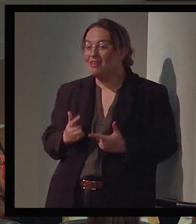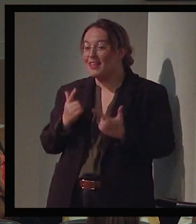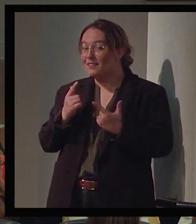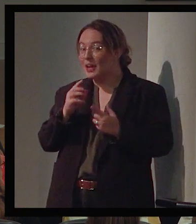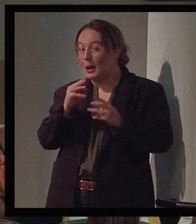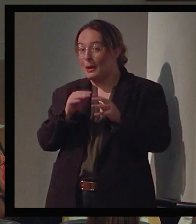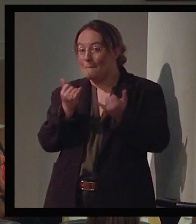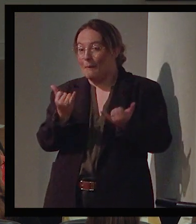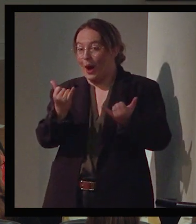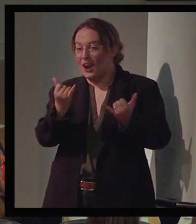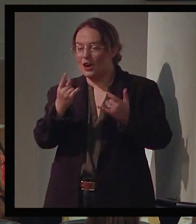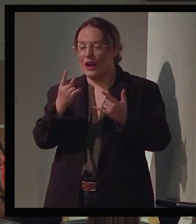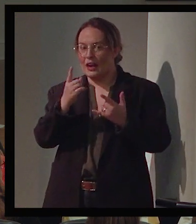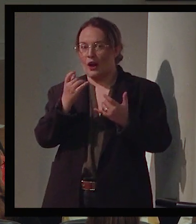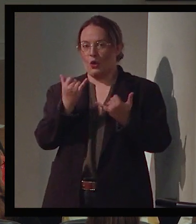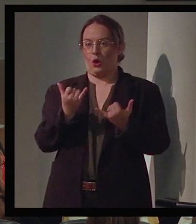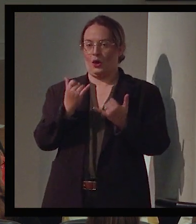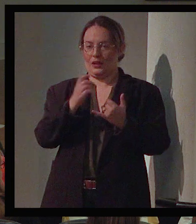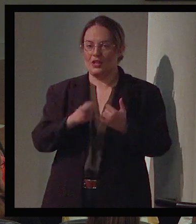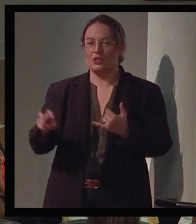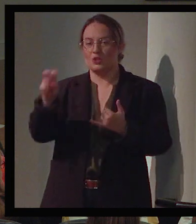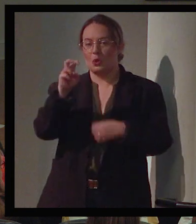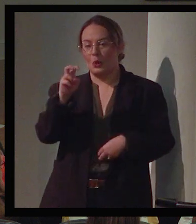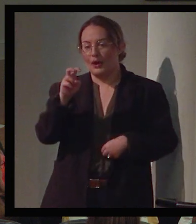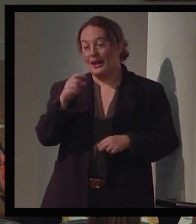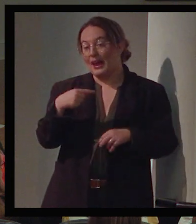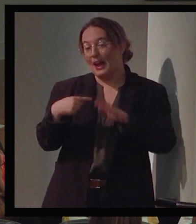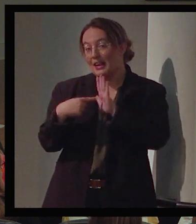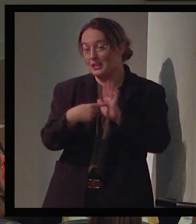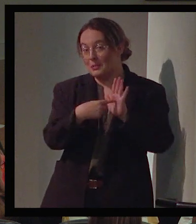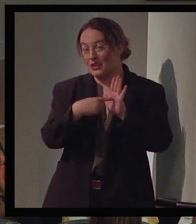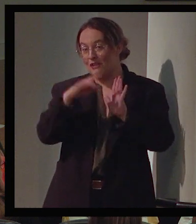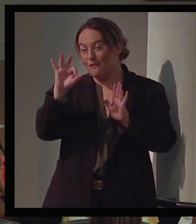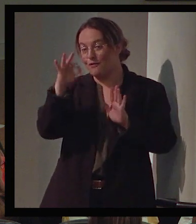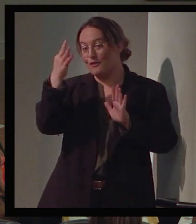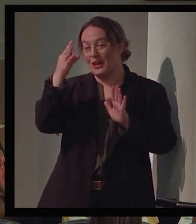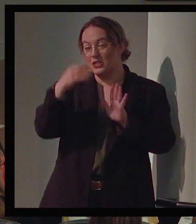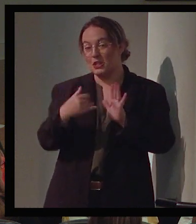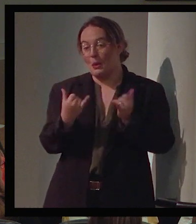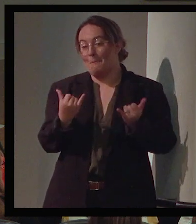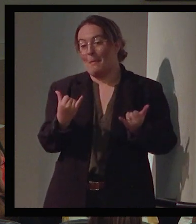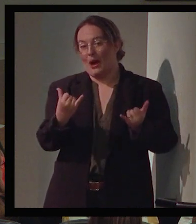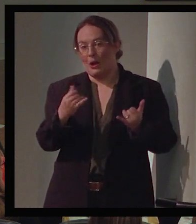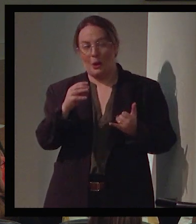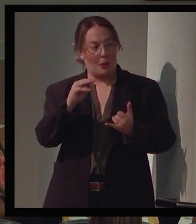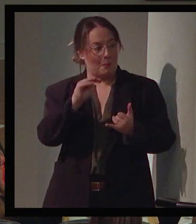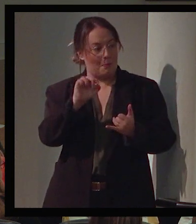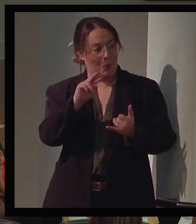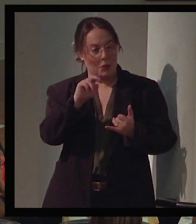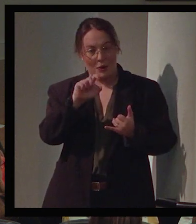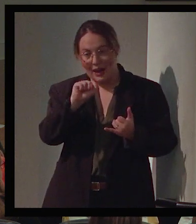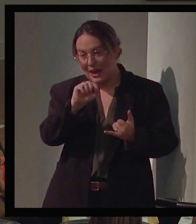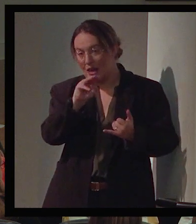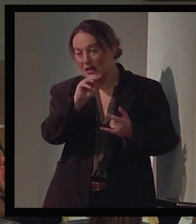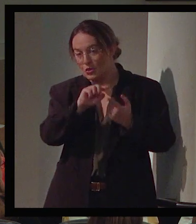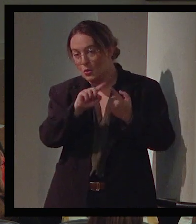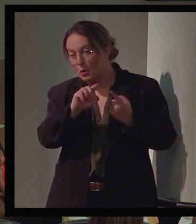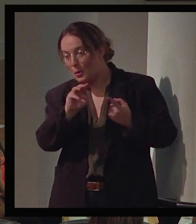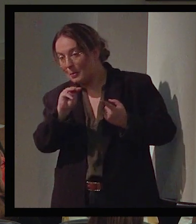currently touring exhibition, French Moderns, Monet to Matisse, 1850